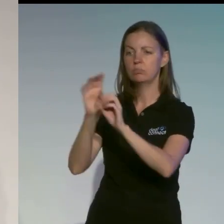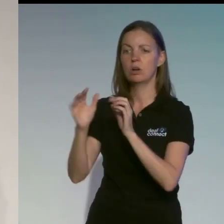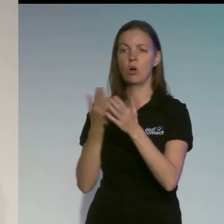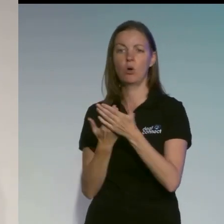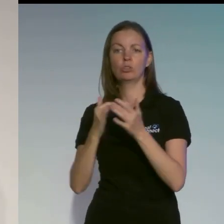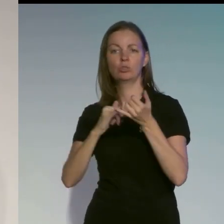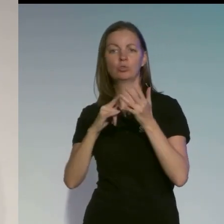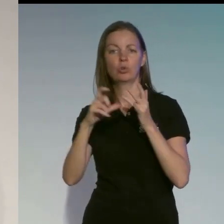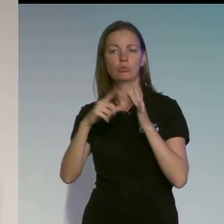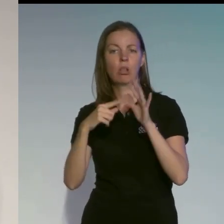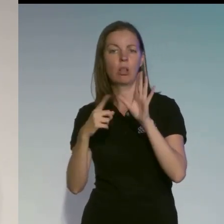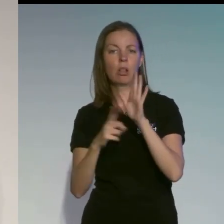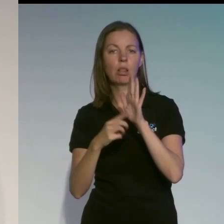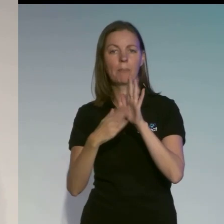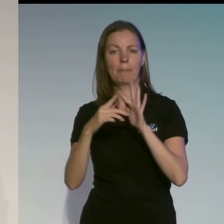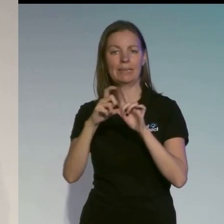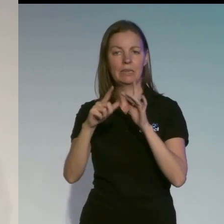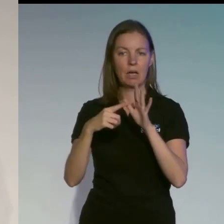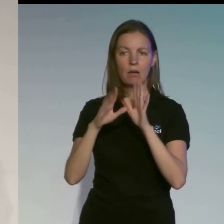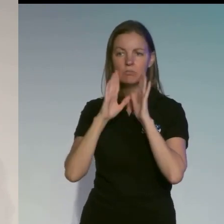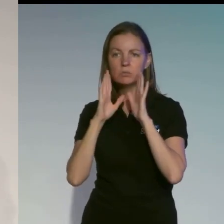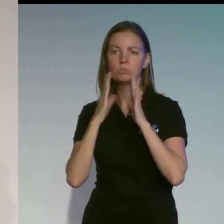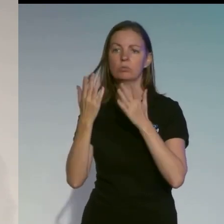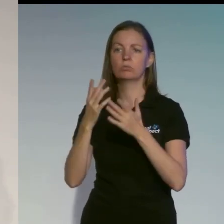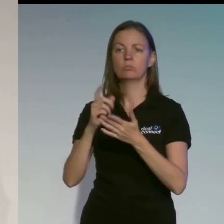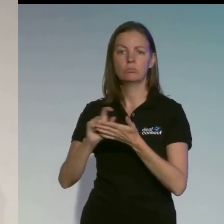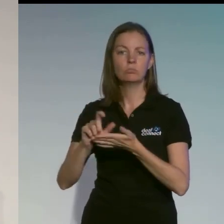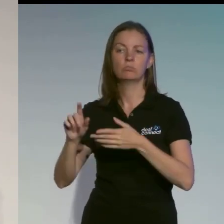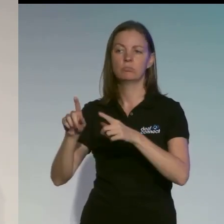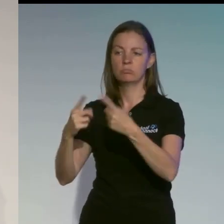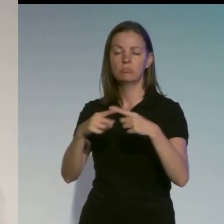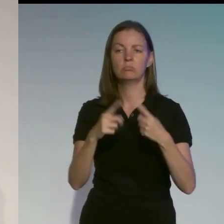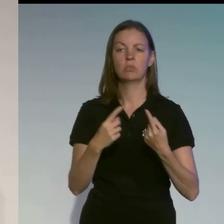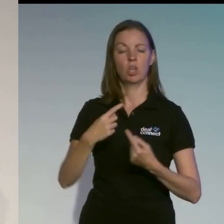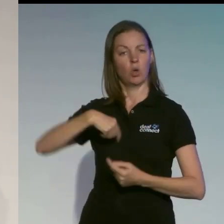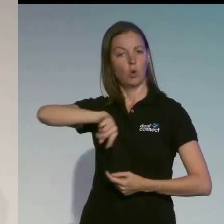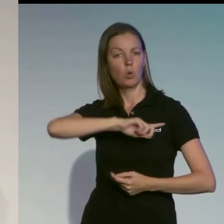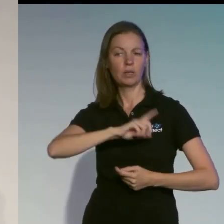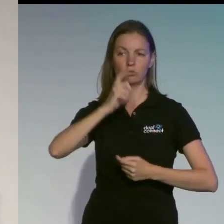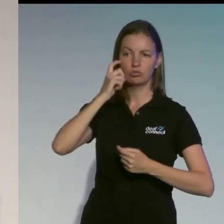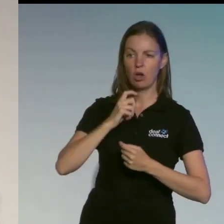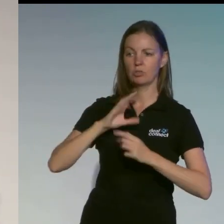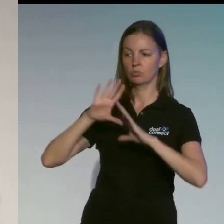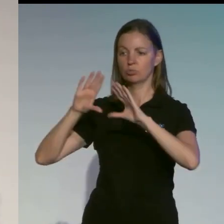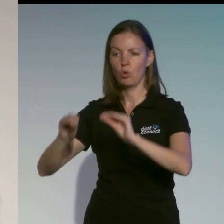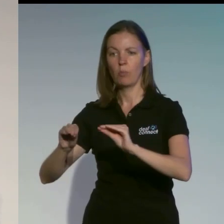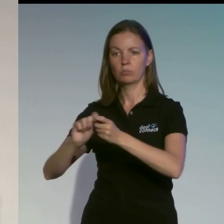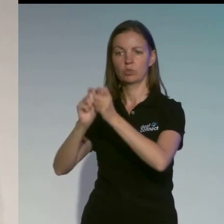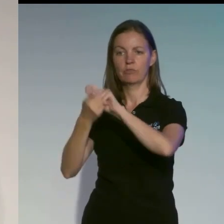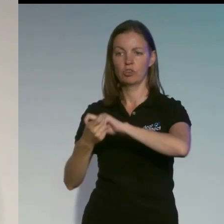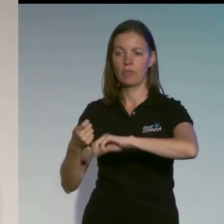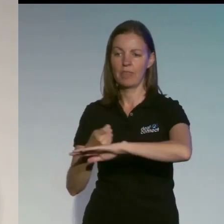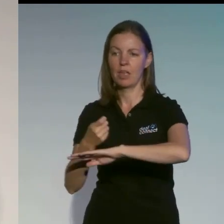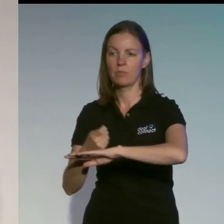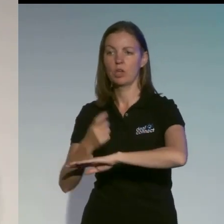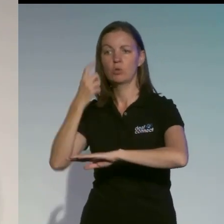to take action to stop conversion therapy in China. And we try to campaign to the